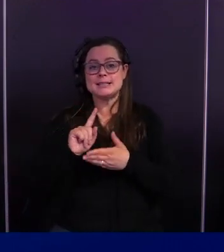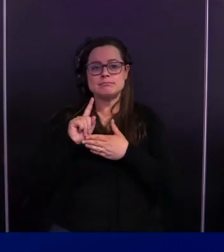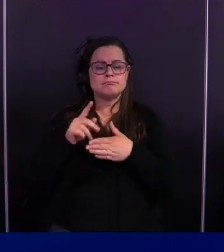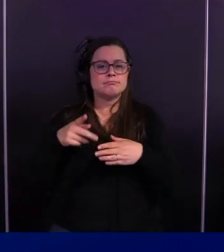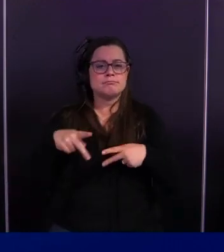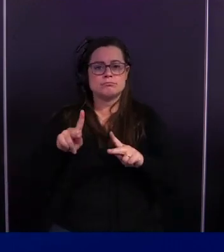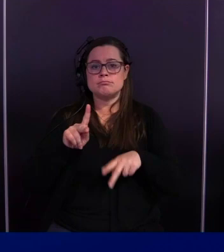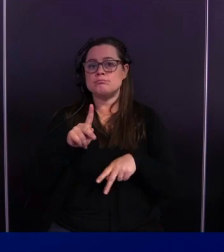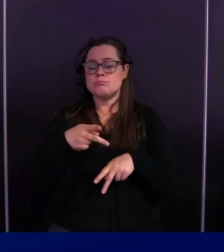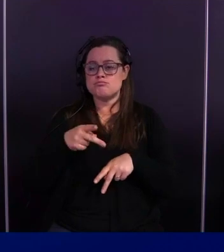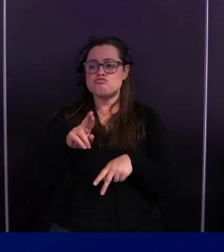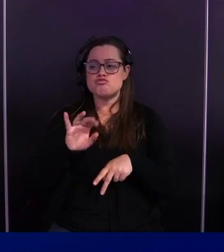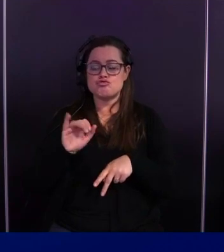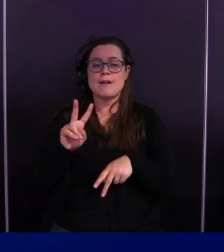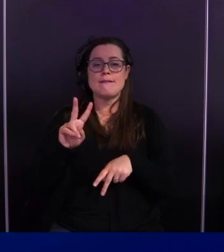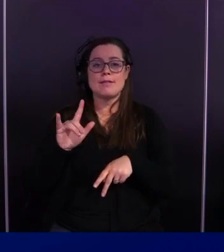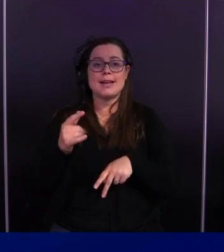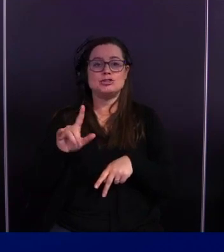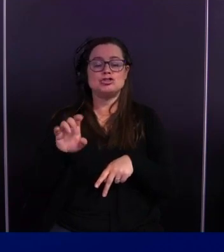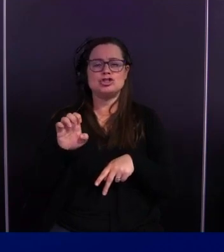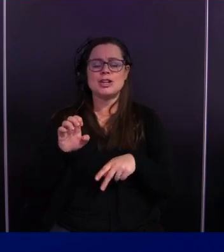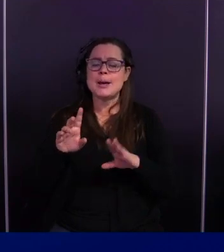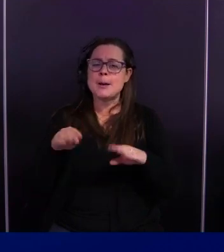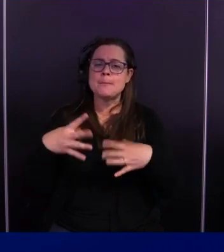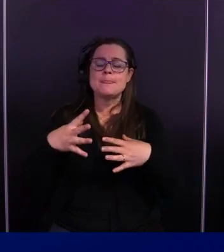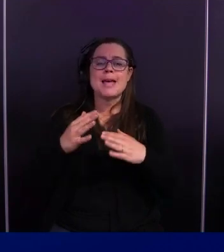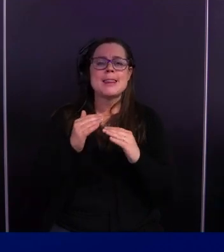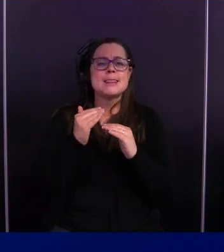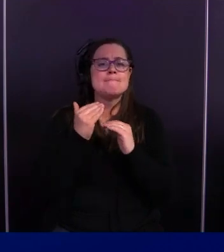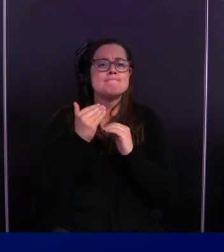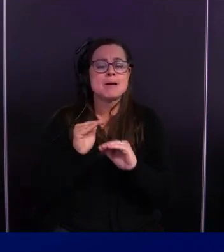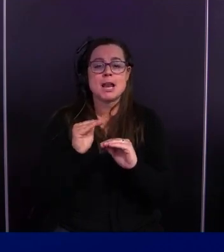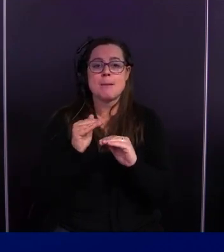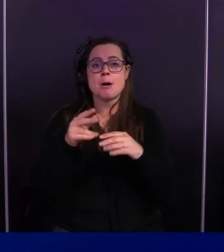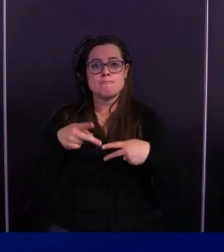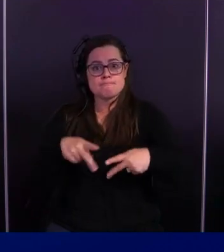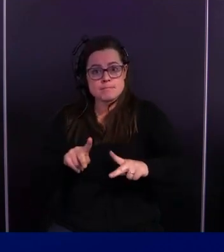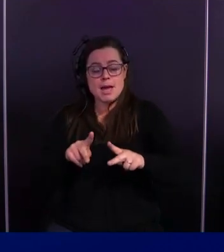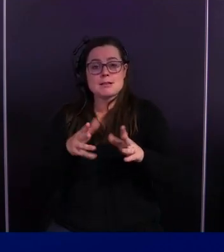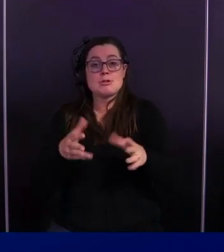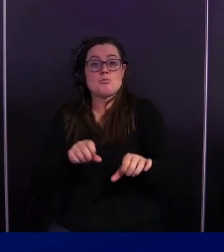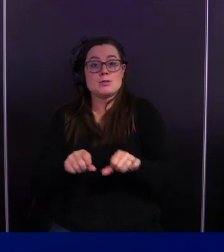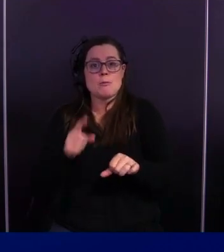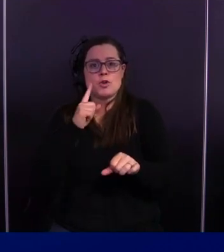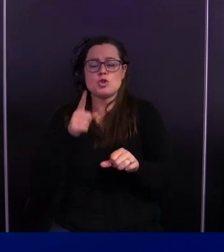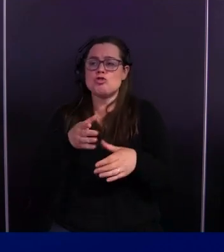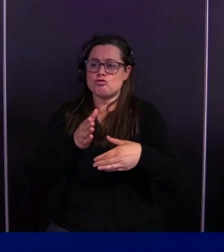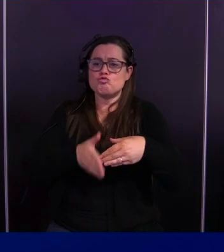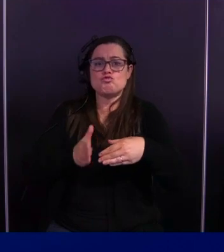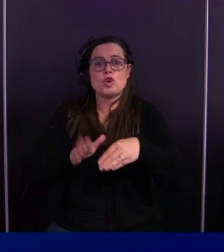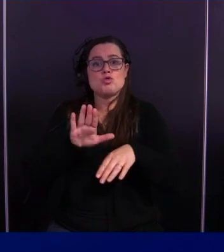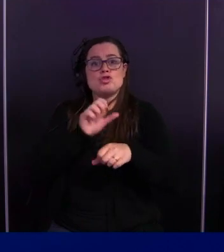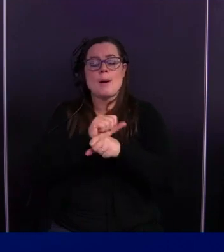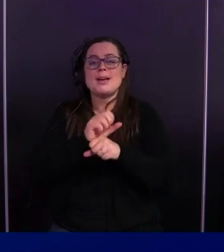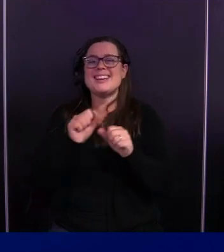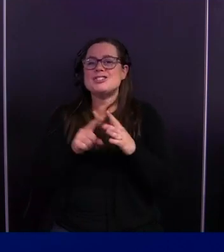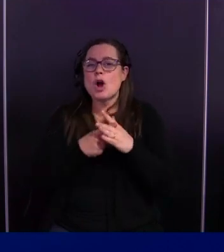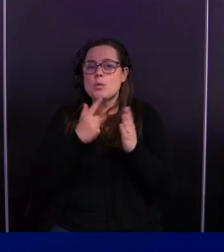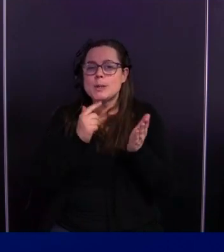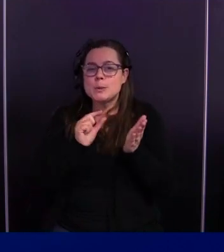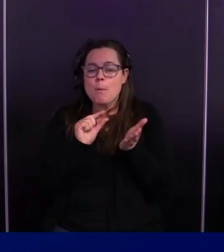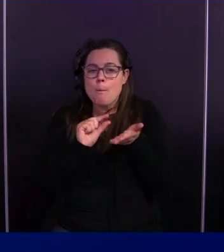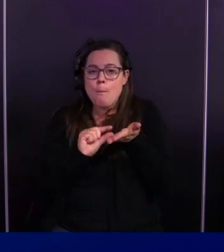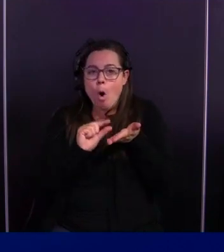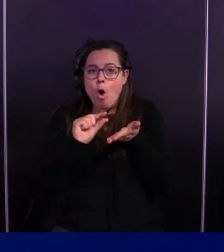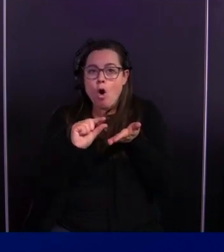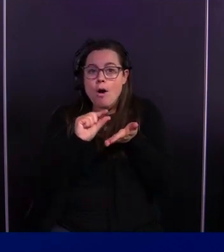little permission as possible to get your job done. Yeah. And now you can go very small, but the smaller you go,